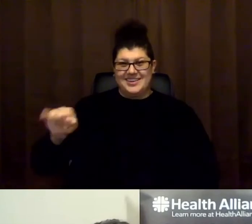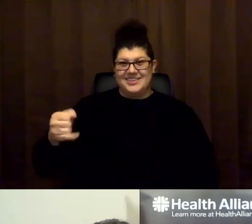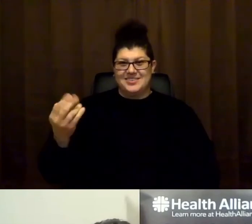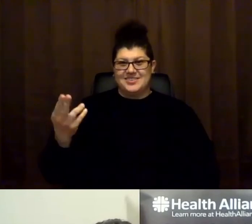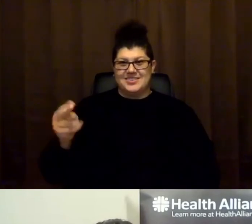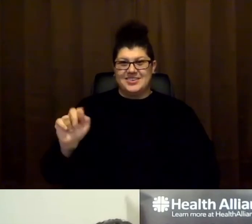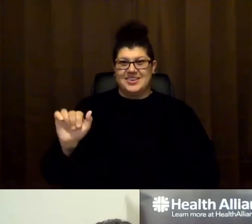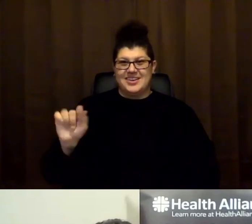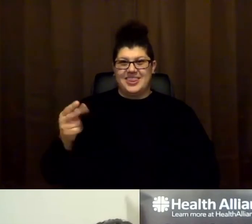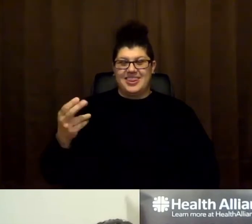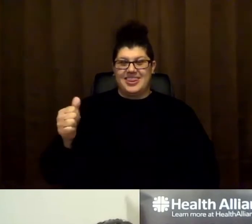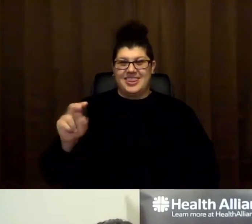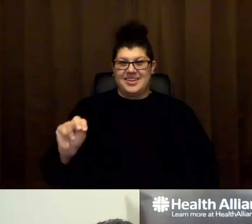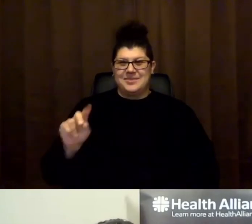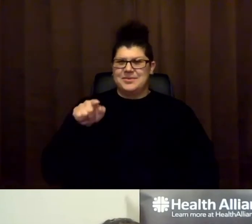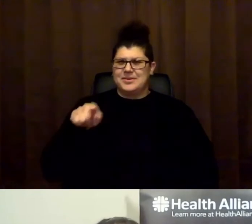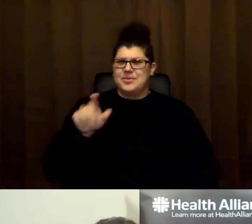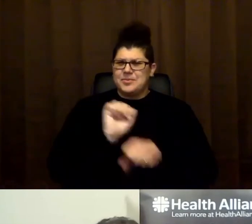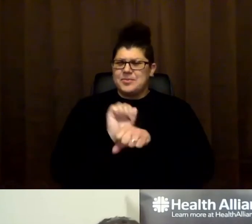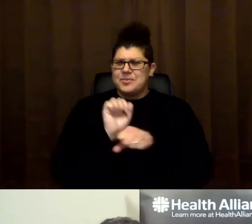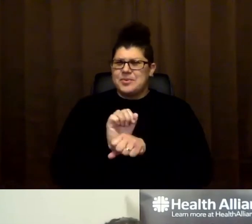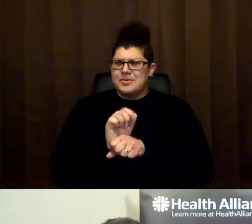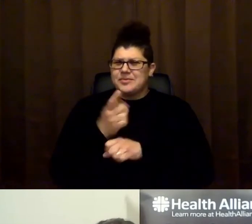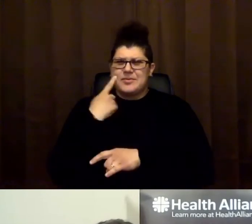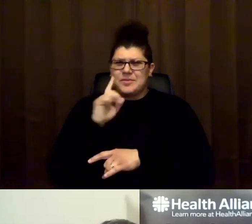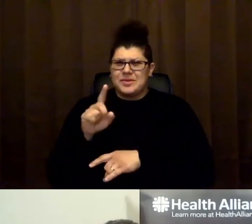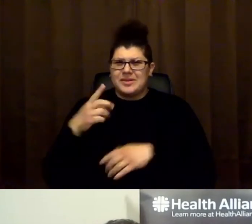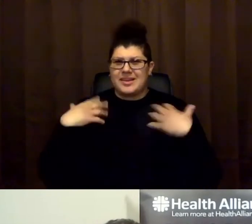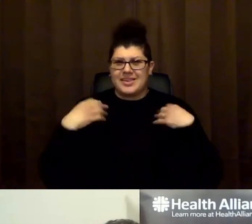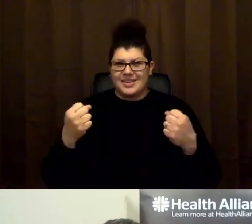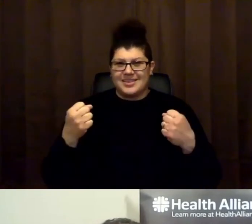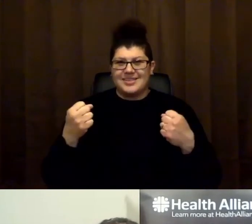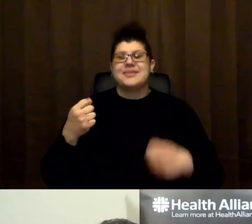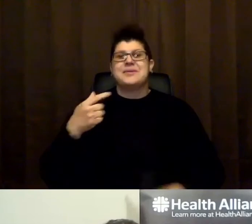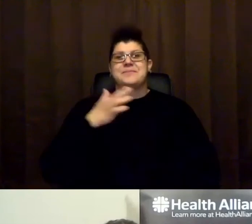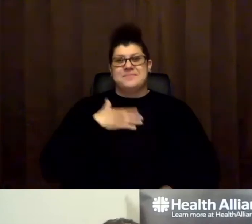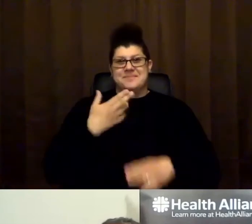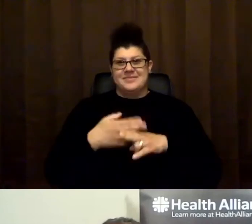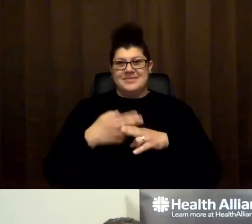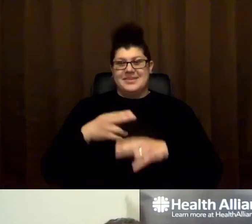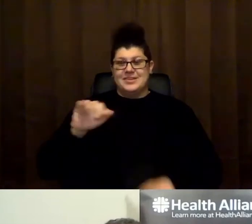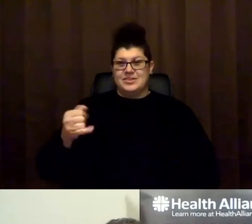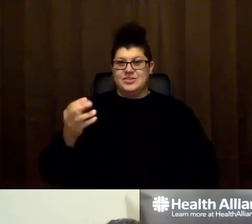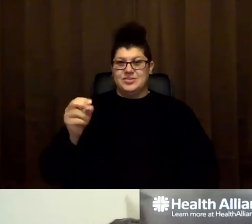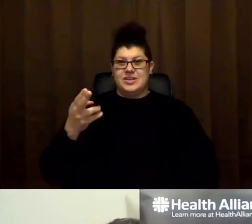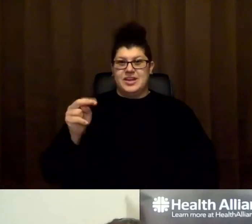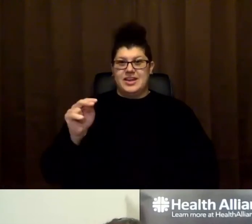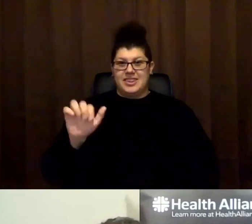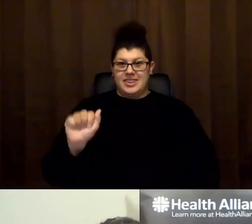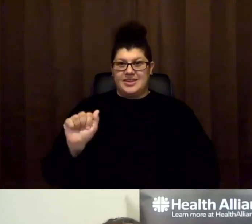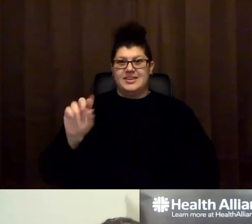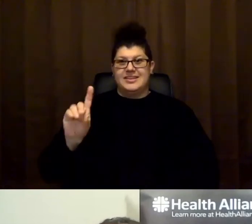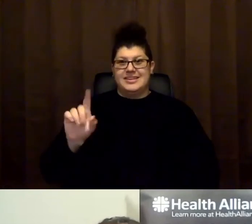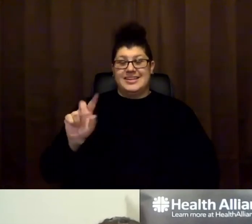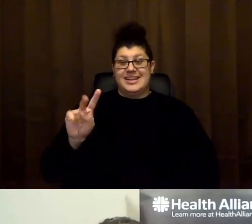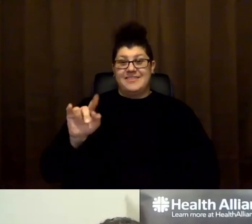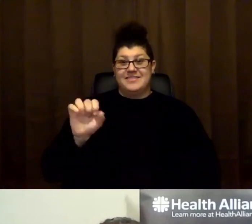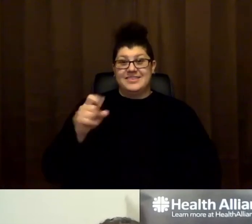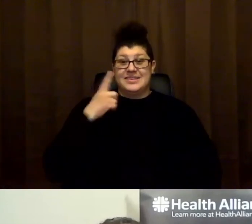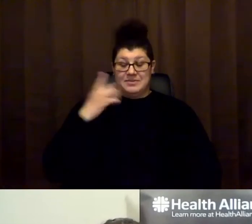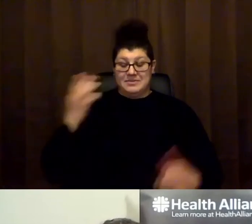do at Health Alliance? Well, as you said, my name is Jonathan Davis, and I'm the community liaison for Health Alliance in Central